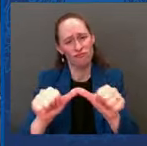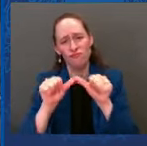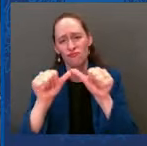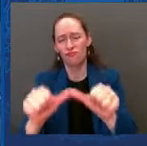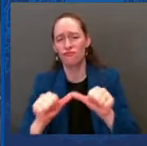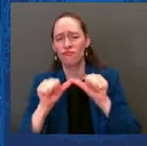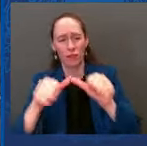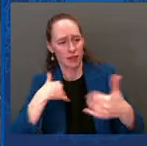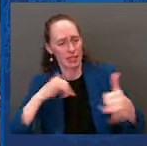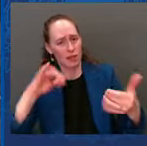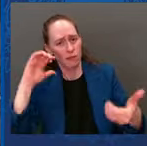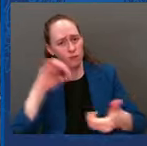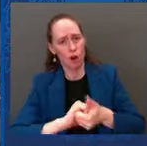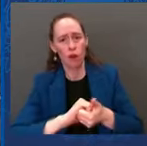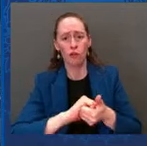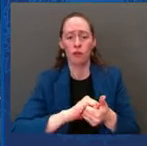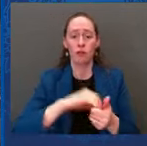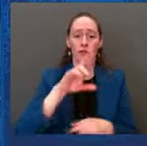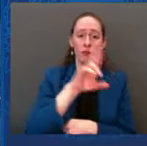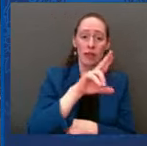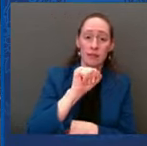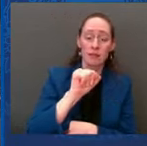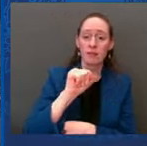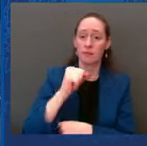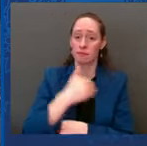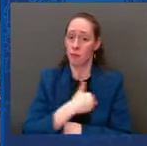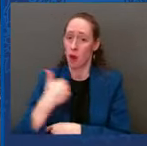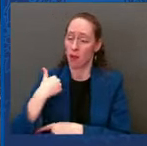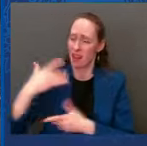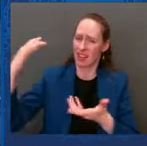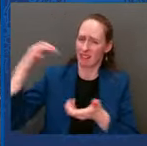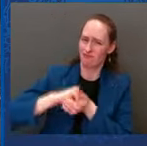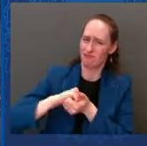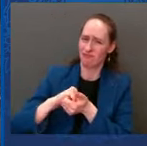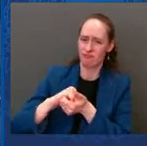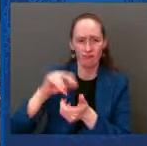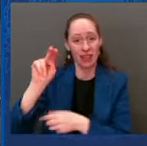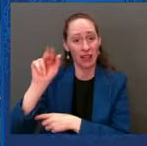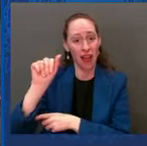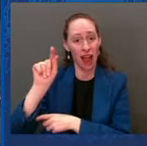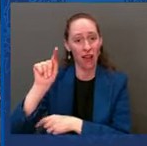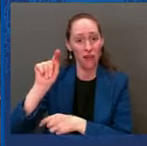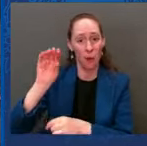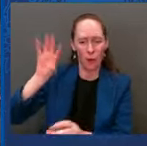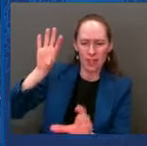world. Long live Poland. There is no freedom without solidarity.